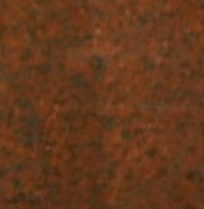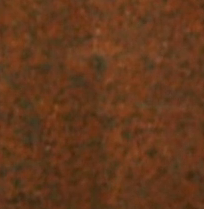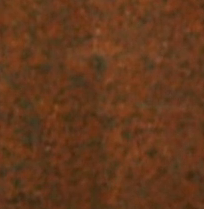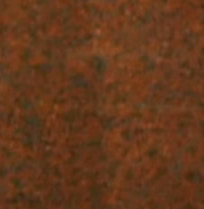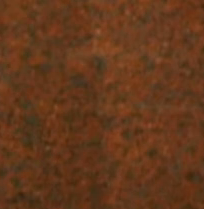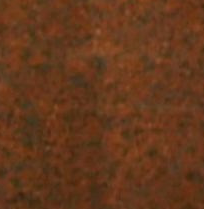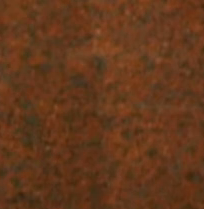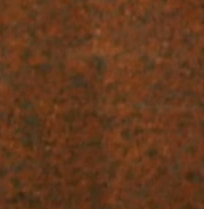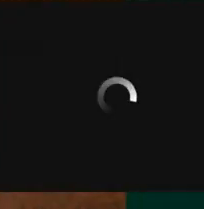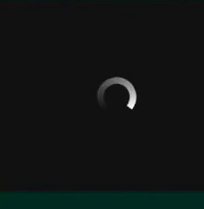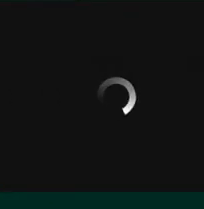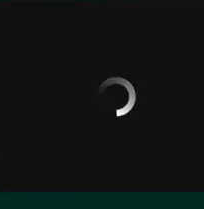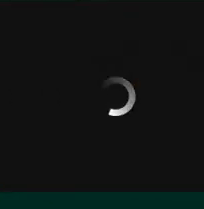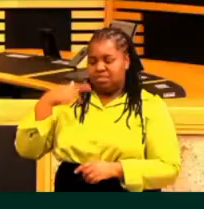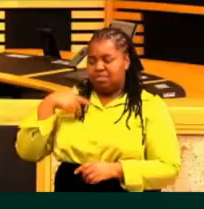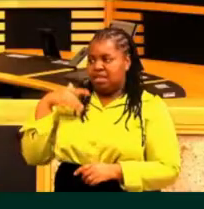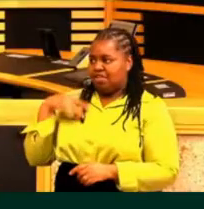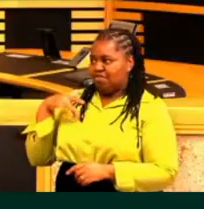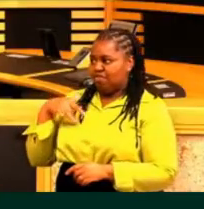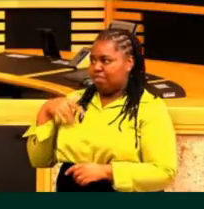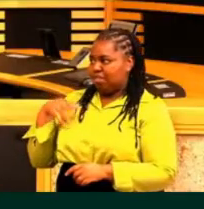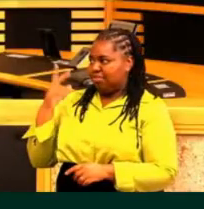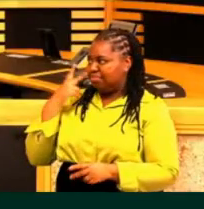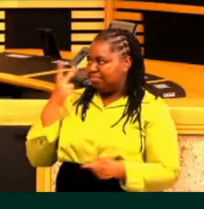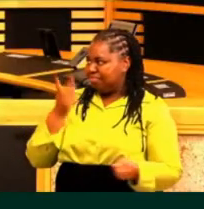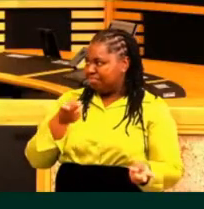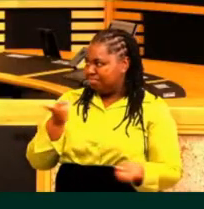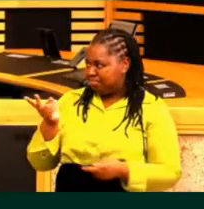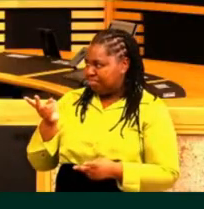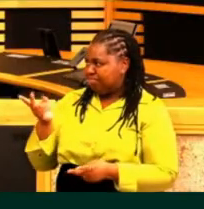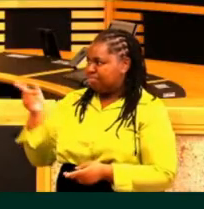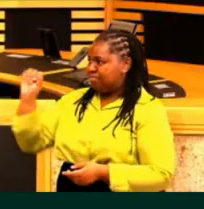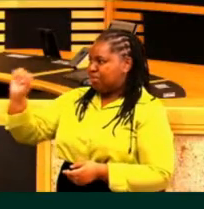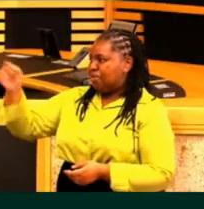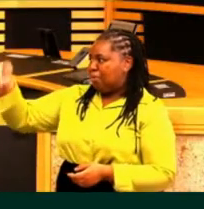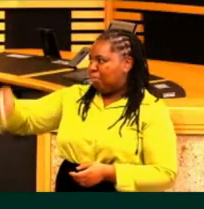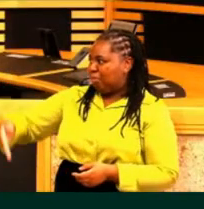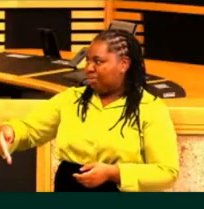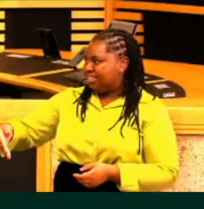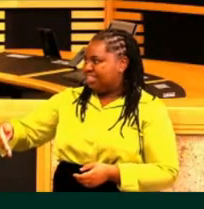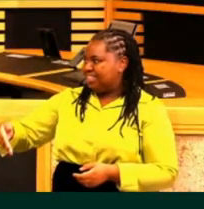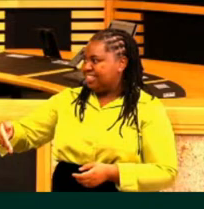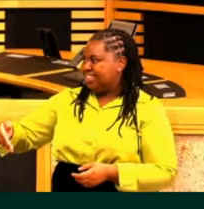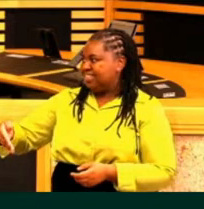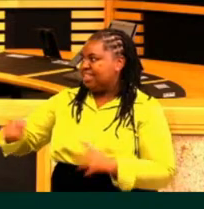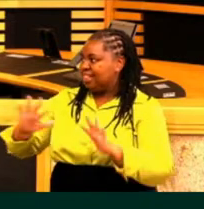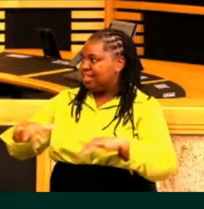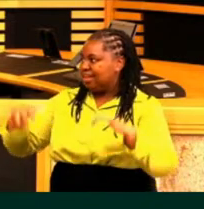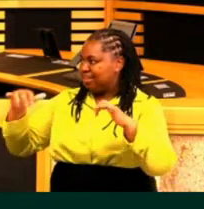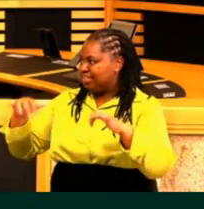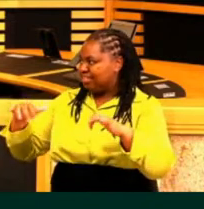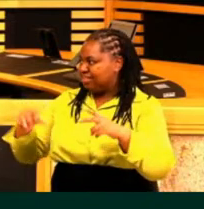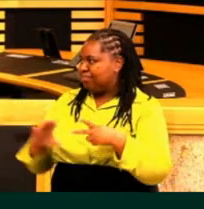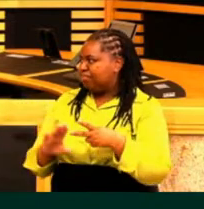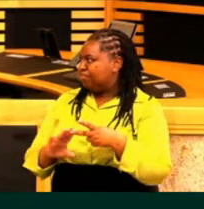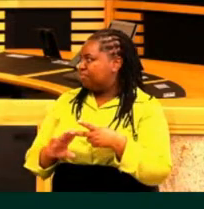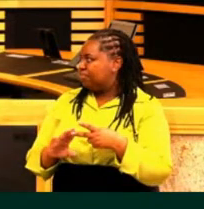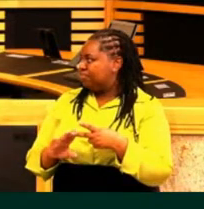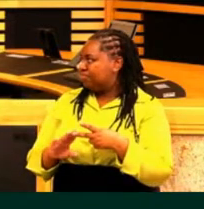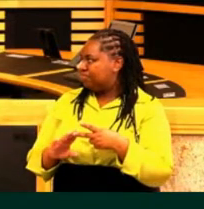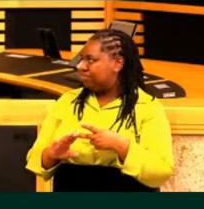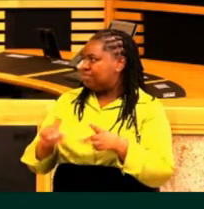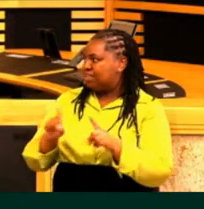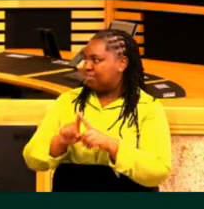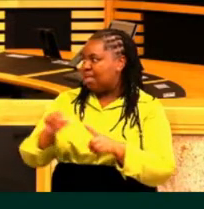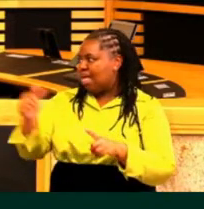let me then first formally recognize your presence in the house and the presence of